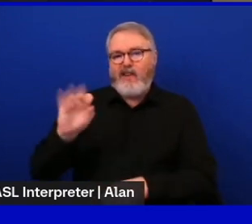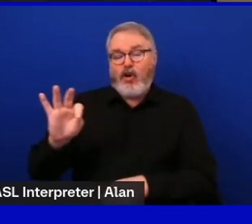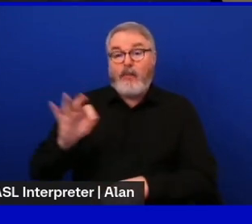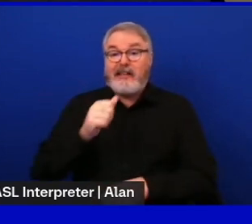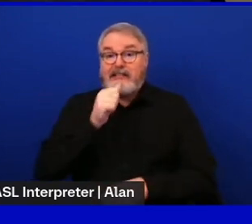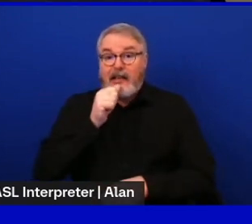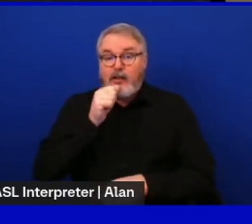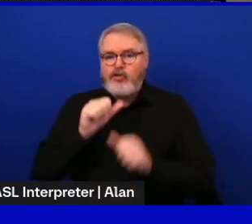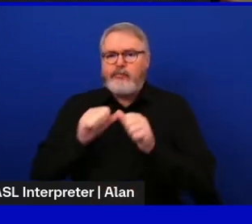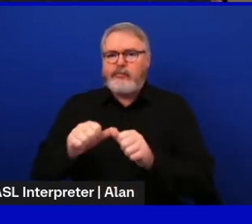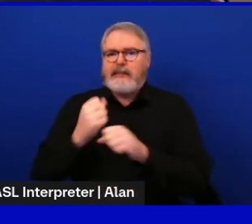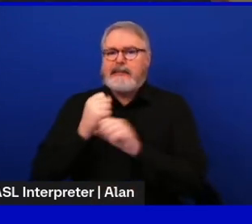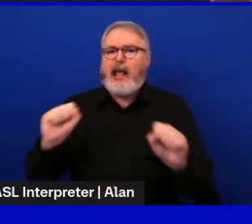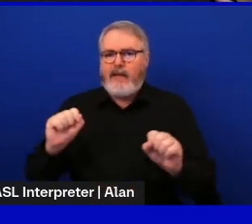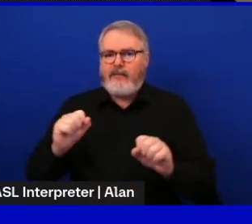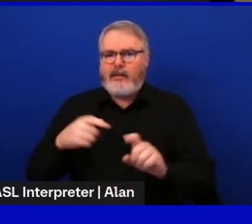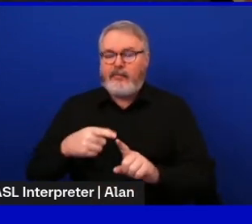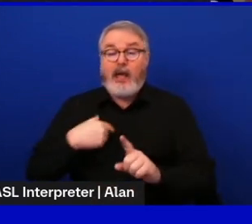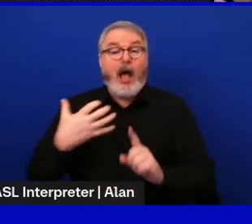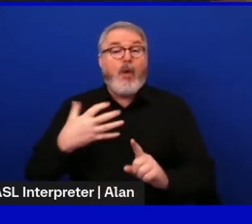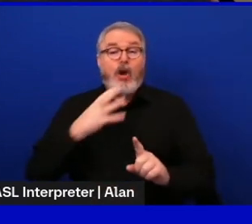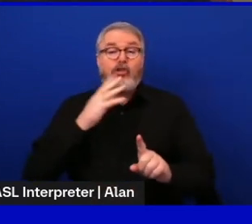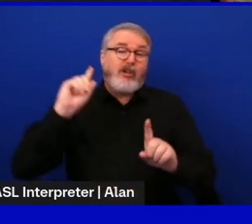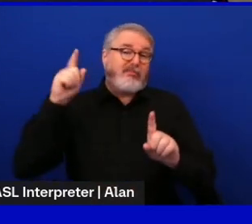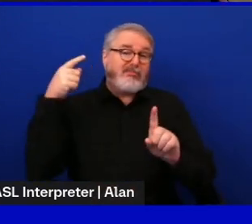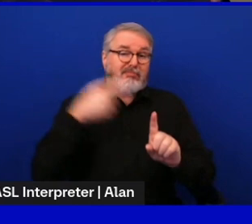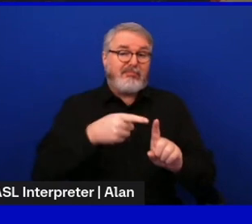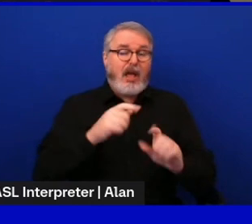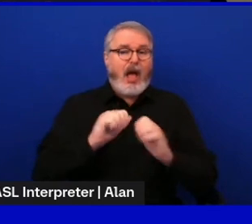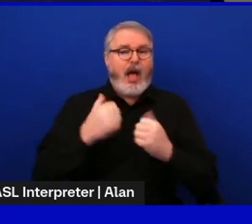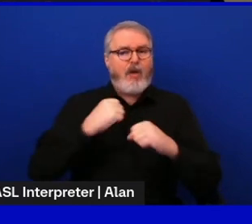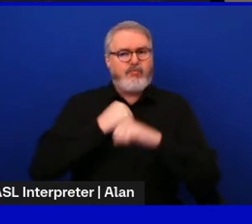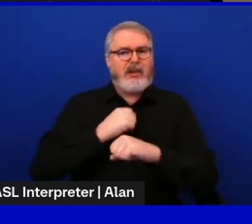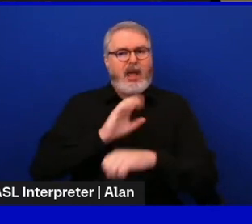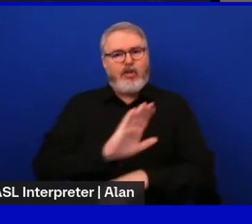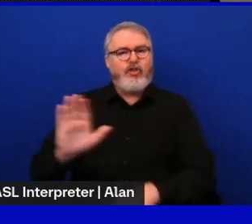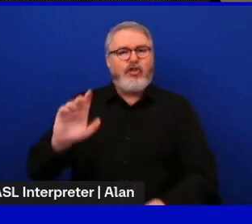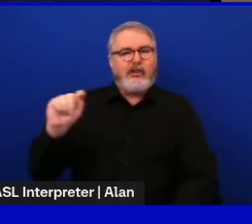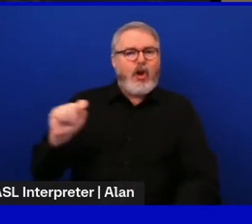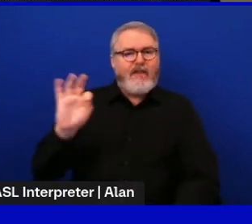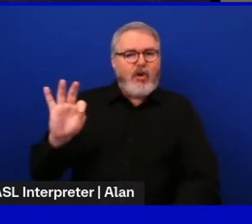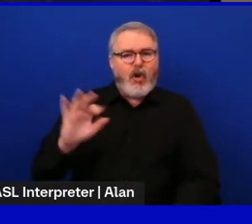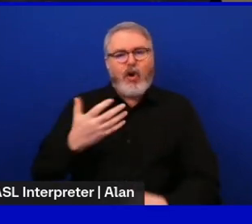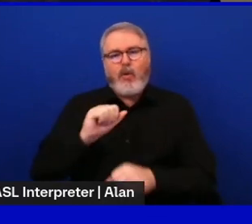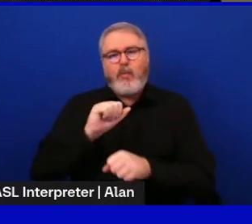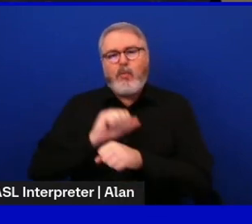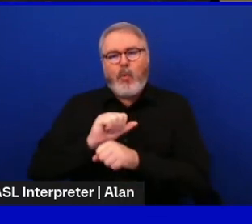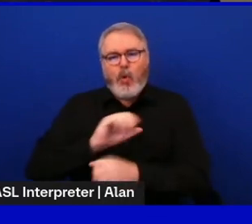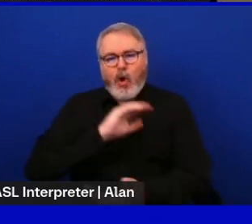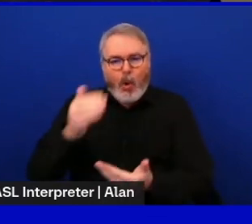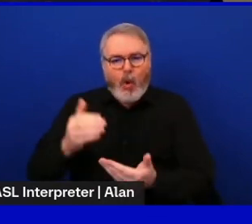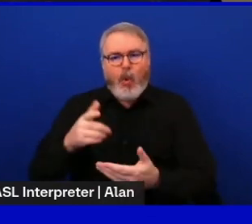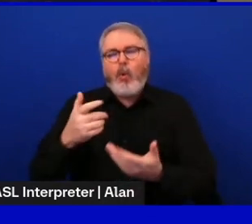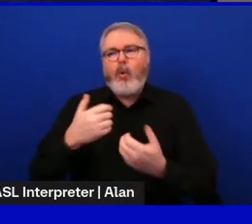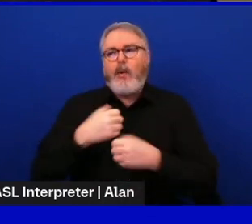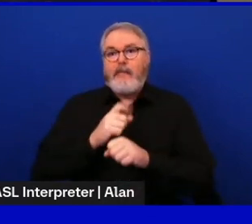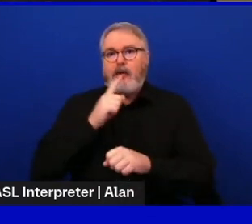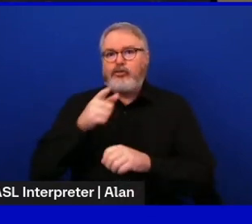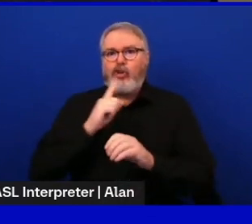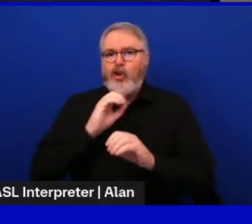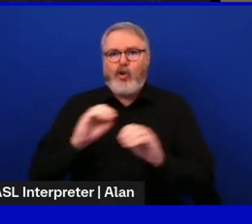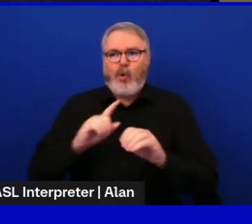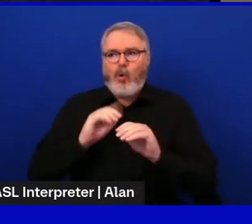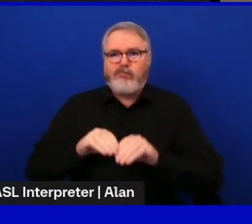today specifically here is about how to protect your Terraform workflows, how to make sure that you're not kind of leaking any